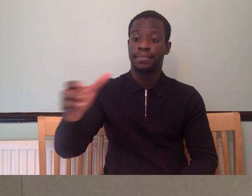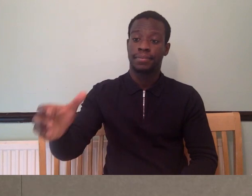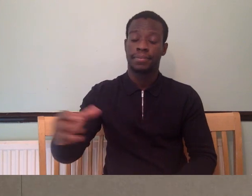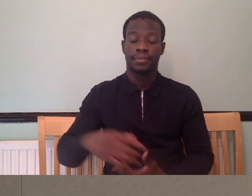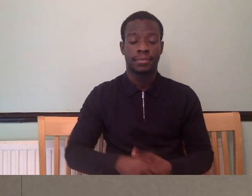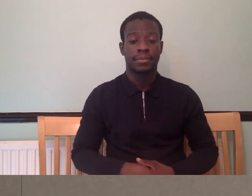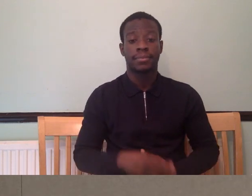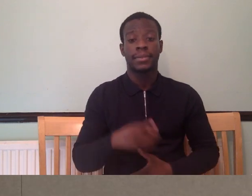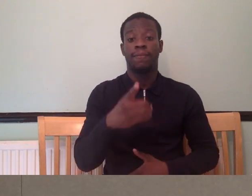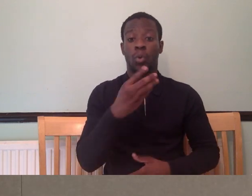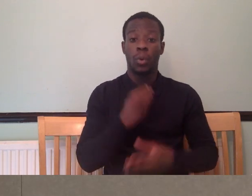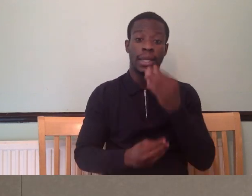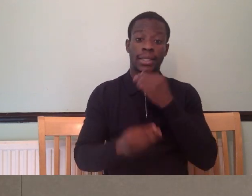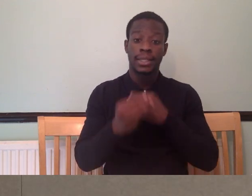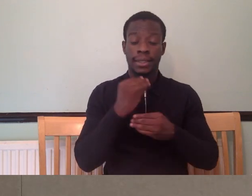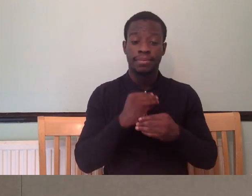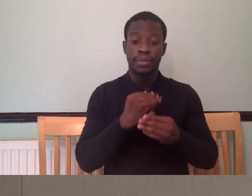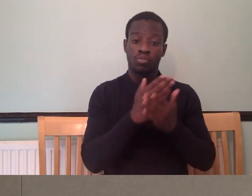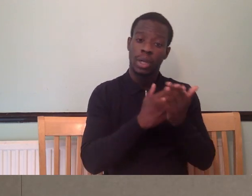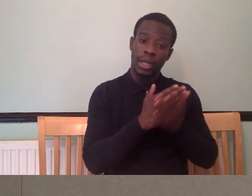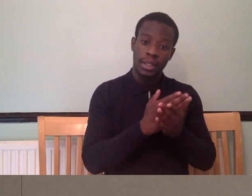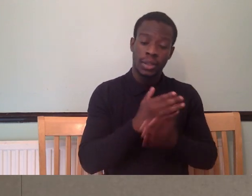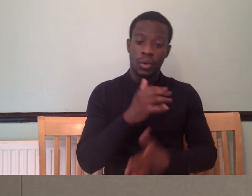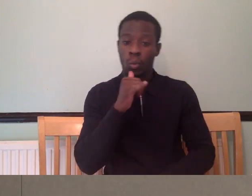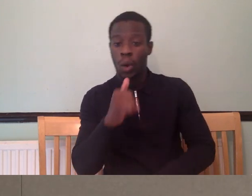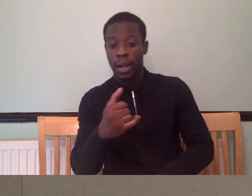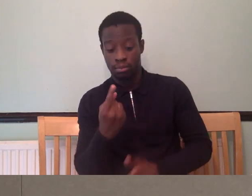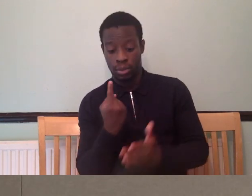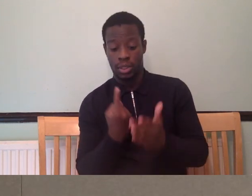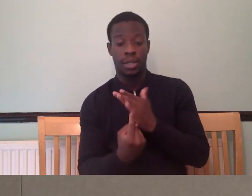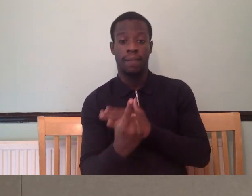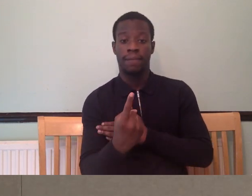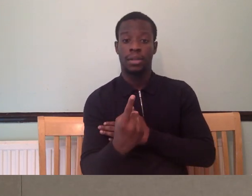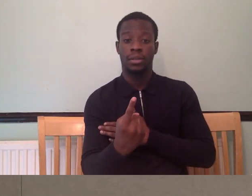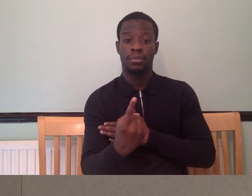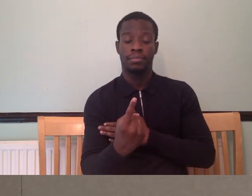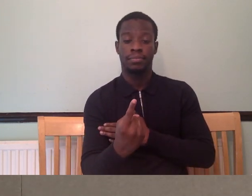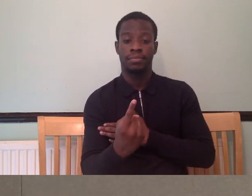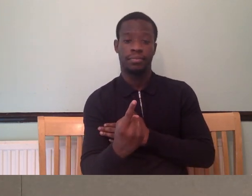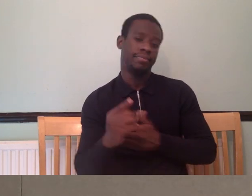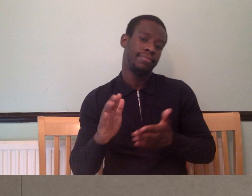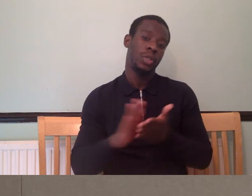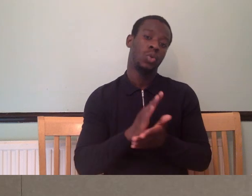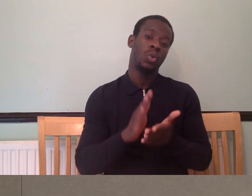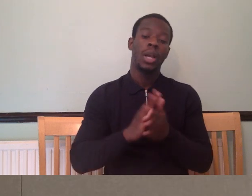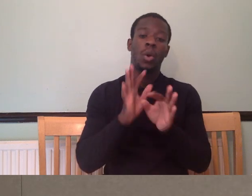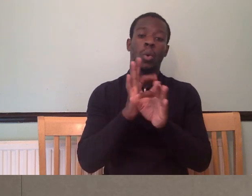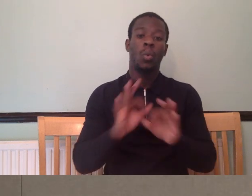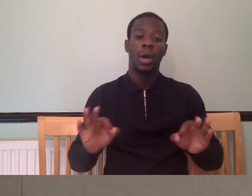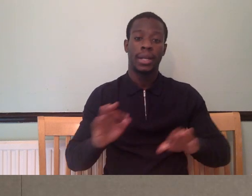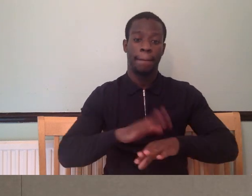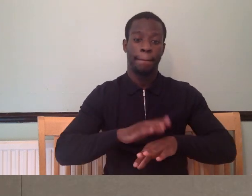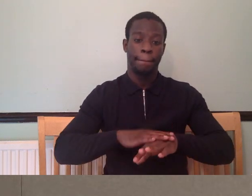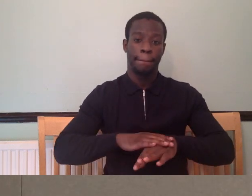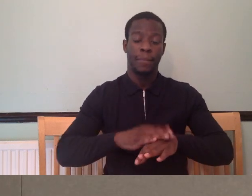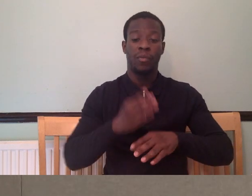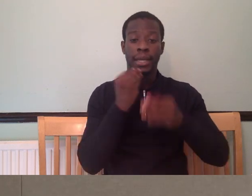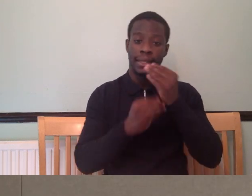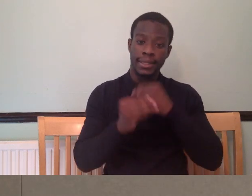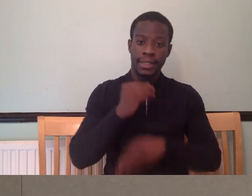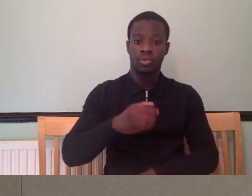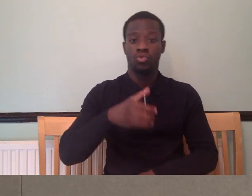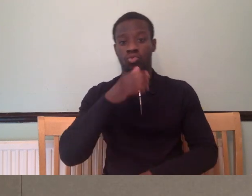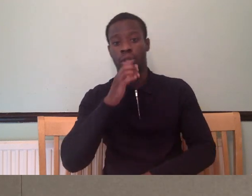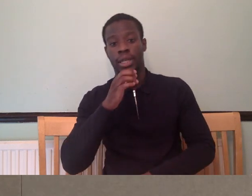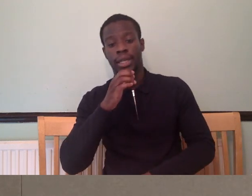eating the bread and the wine, drinking the wine on your own, then just enjoy the quietness of eating,